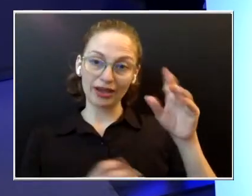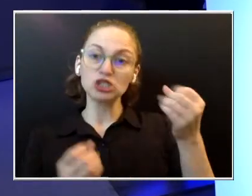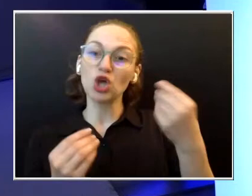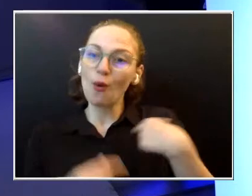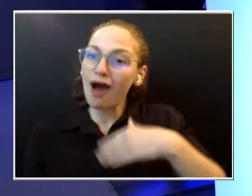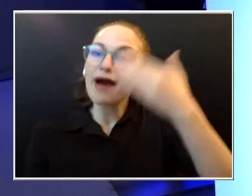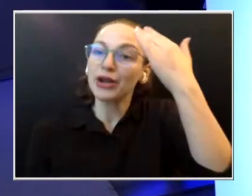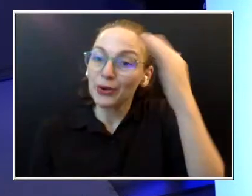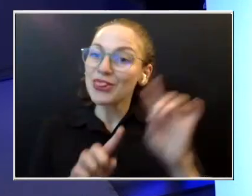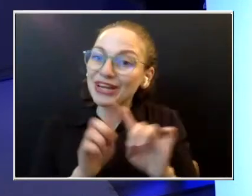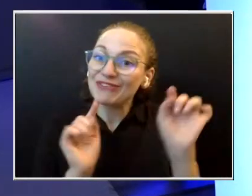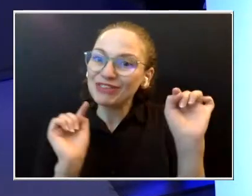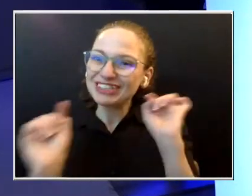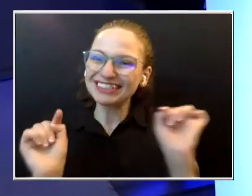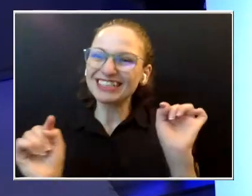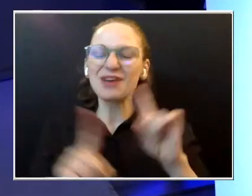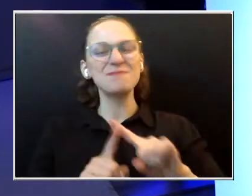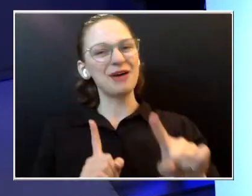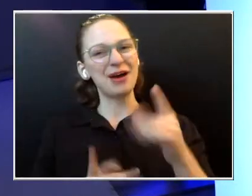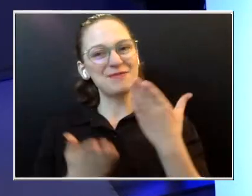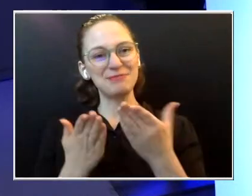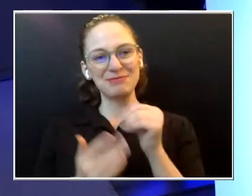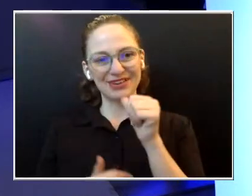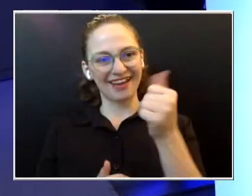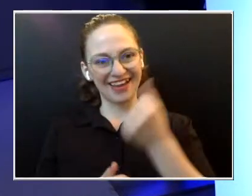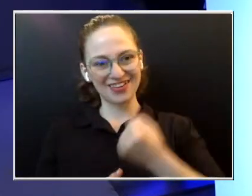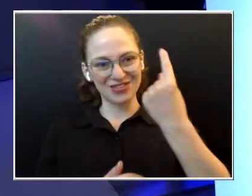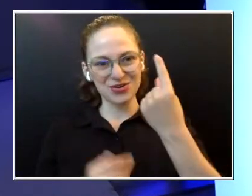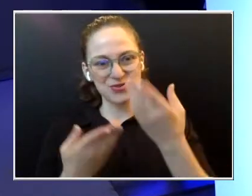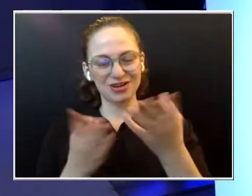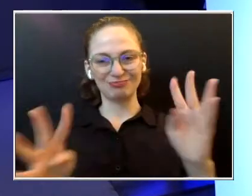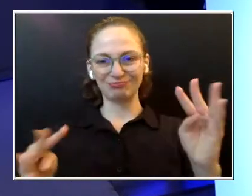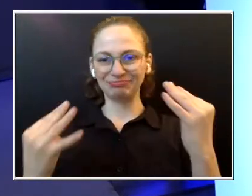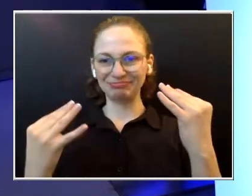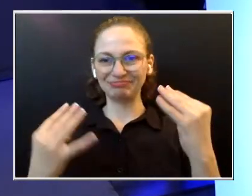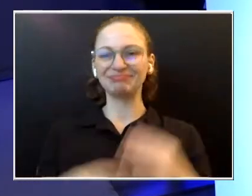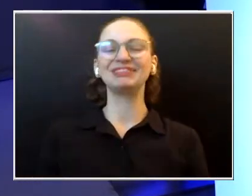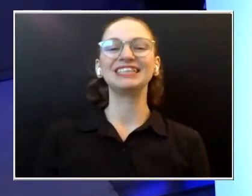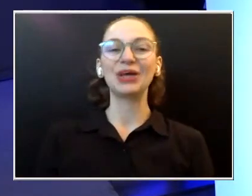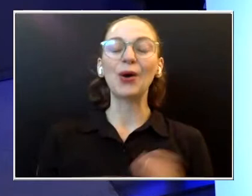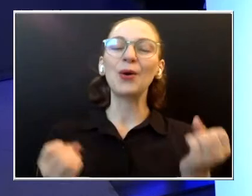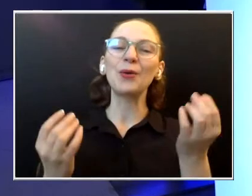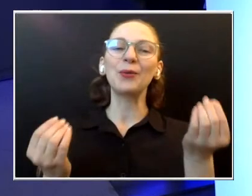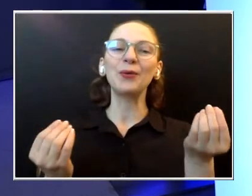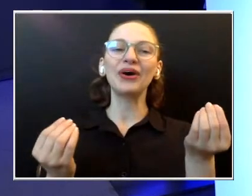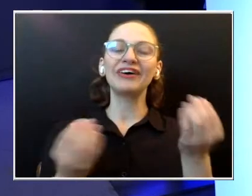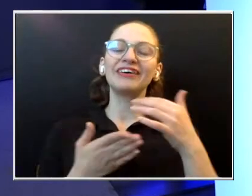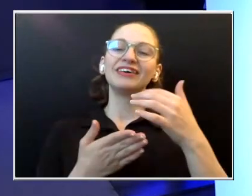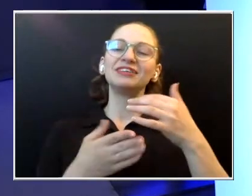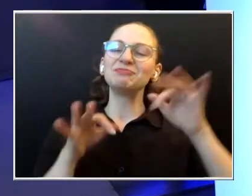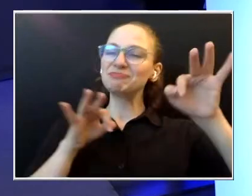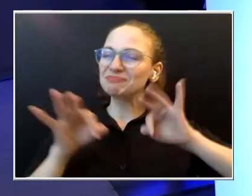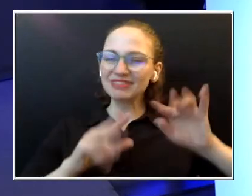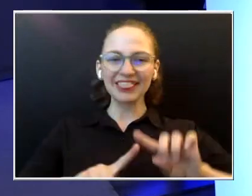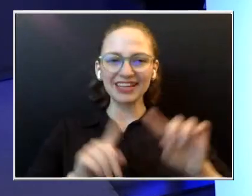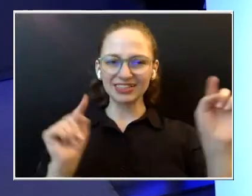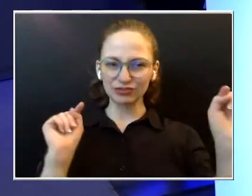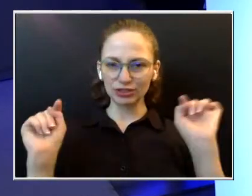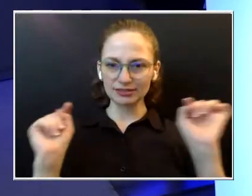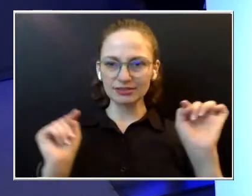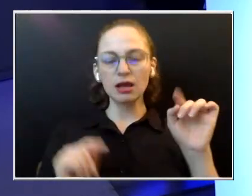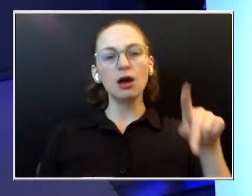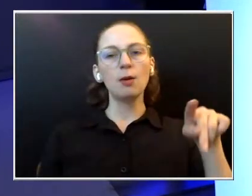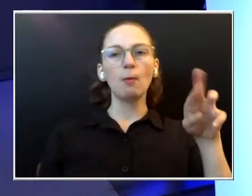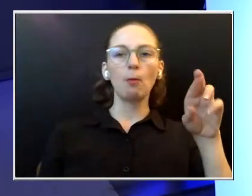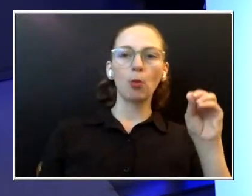or Discovery or Strange New World. So help us understand what protons and photons can do and how they're different, what protons